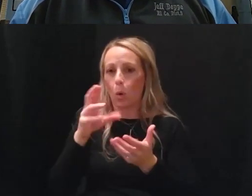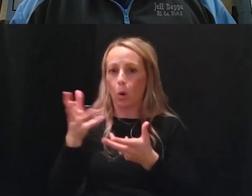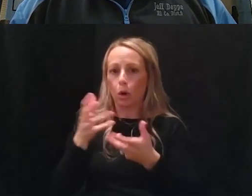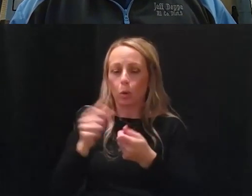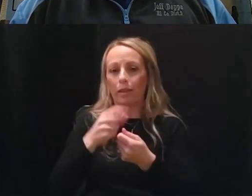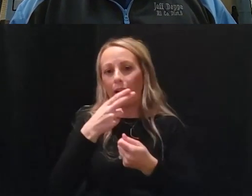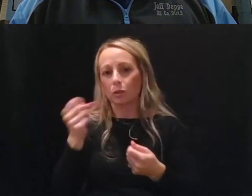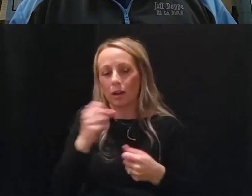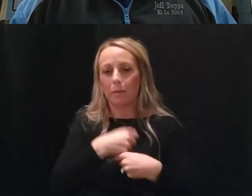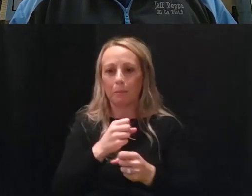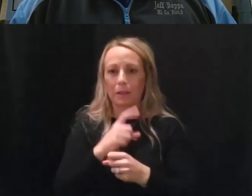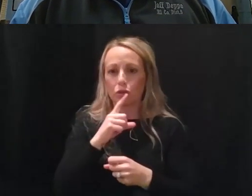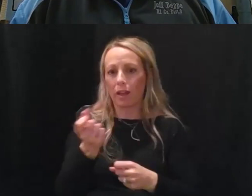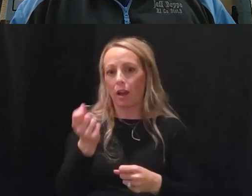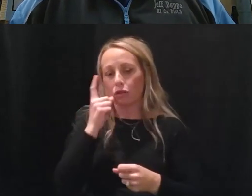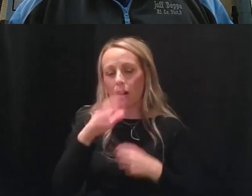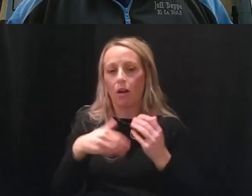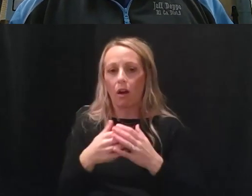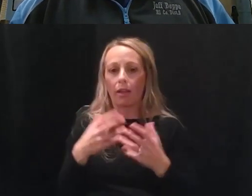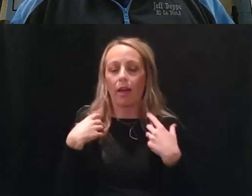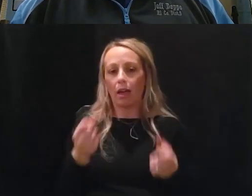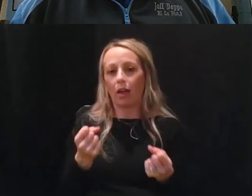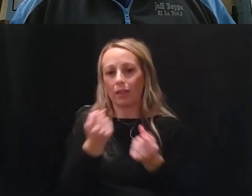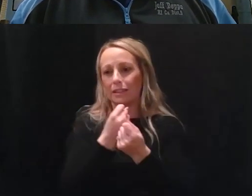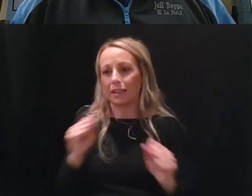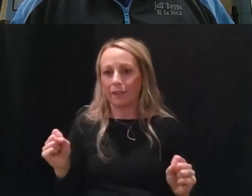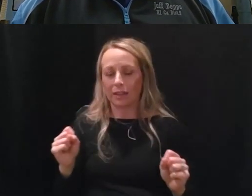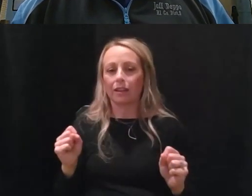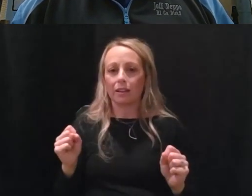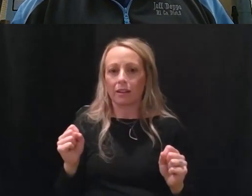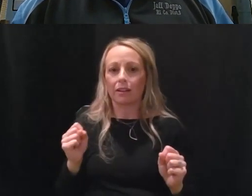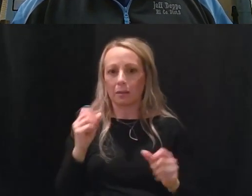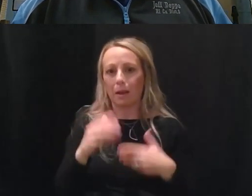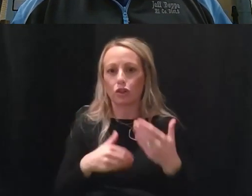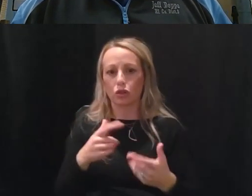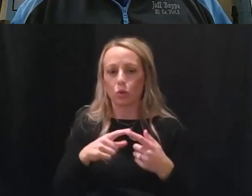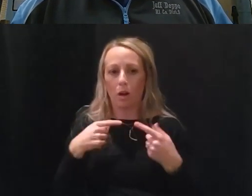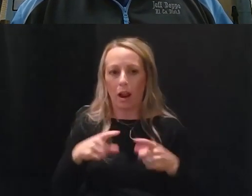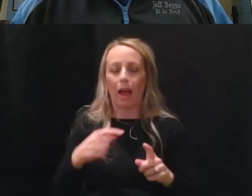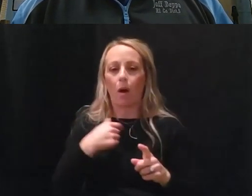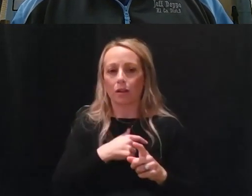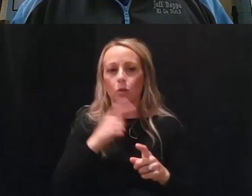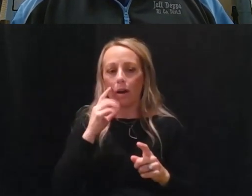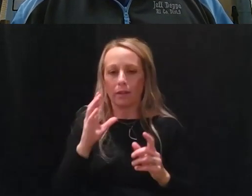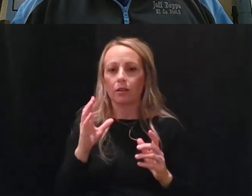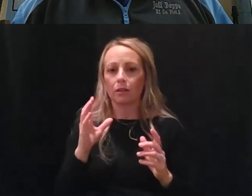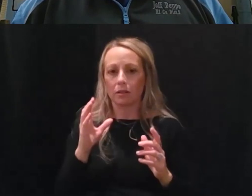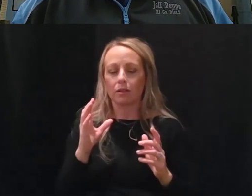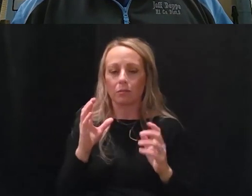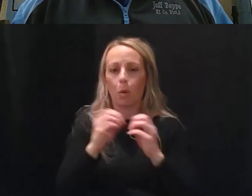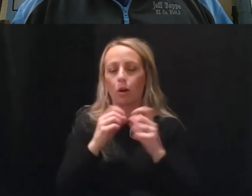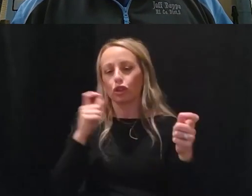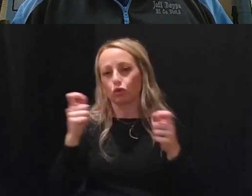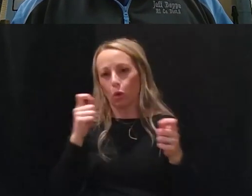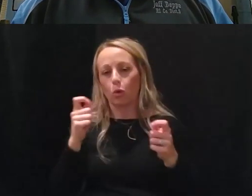sure they understand all the health and safety measures that we have in place to allow us to have a smaller blood drive with much more control.